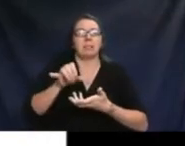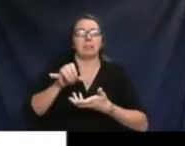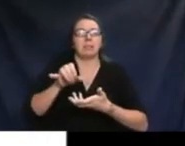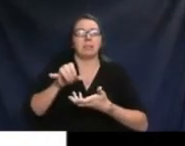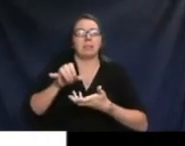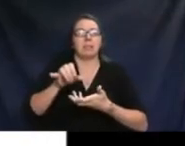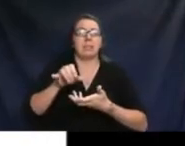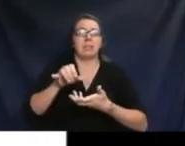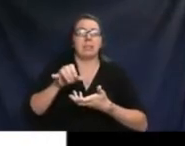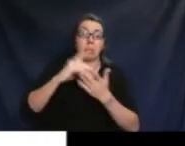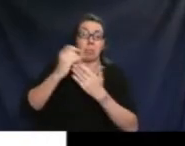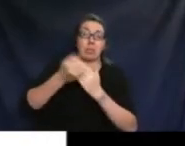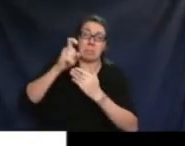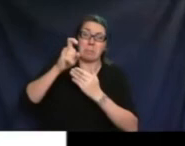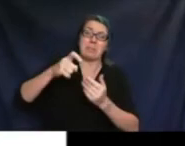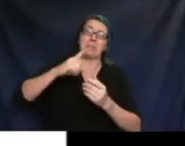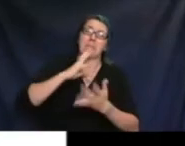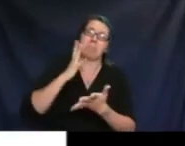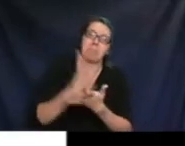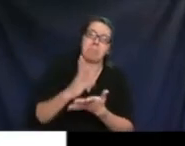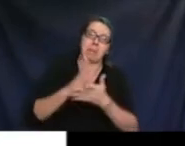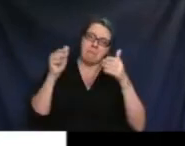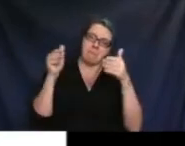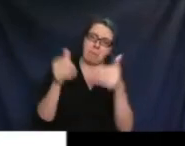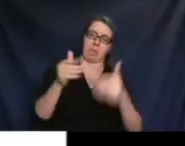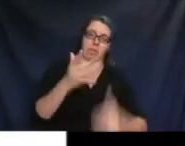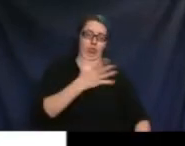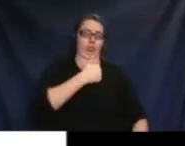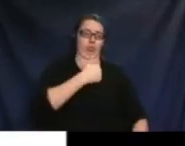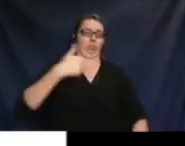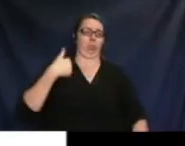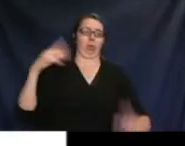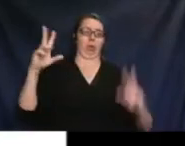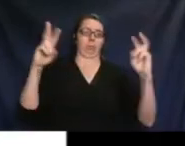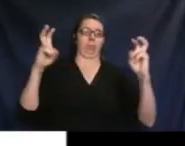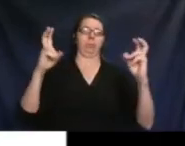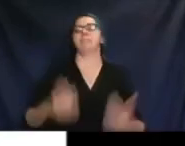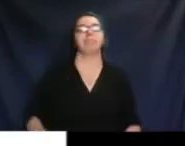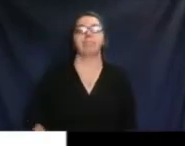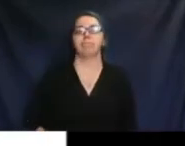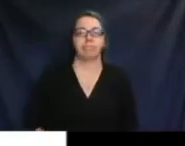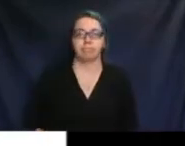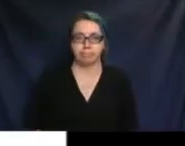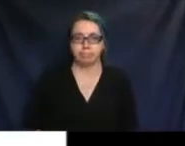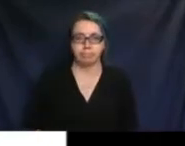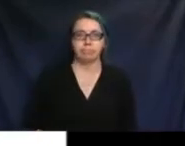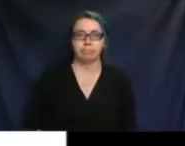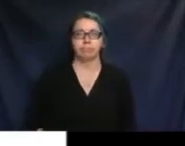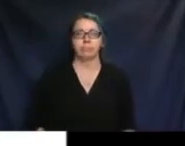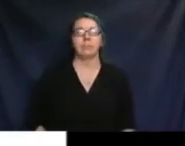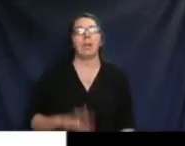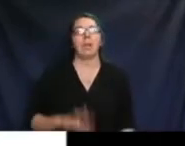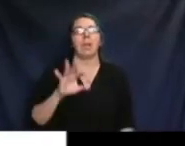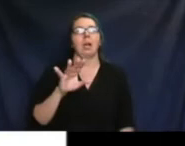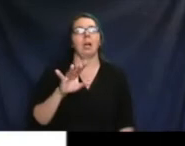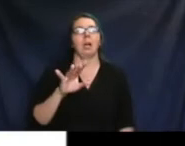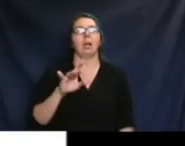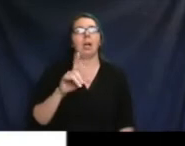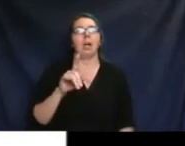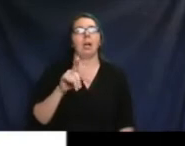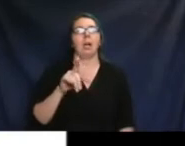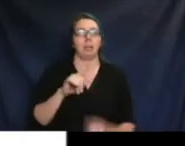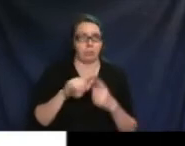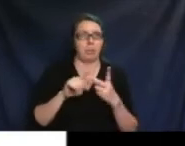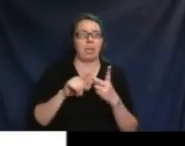Toronto. It's more kind of lateral than that. And you said also about the process. So the